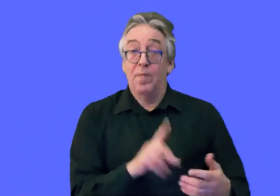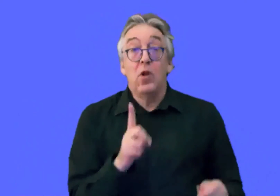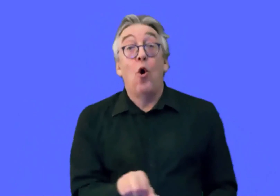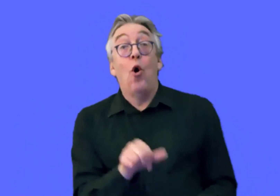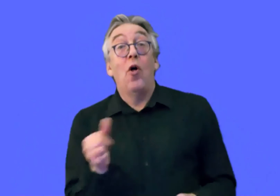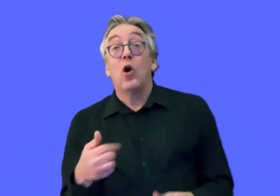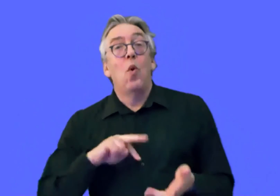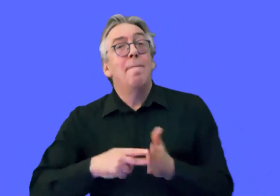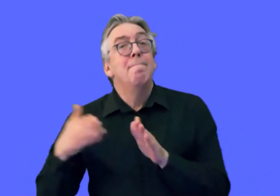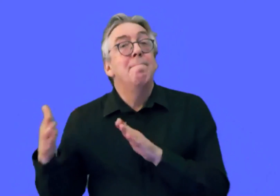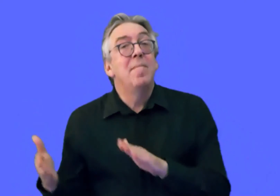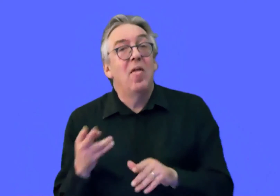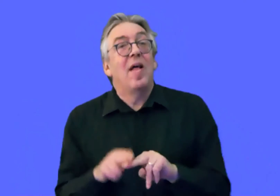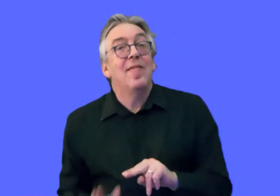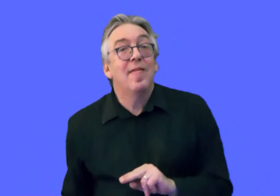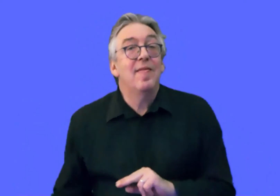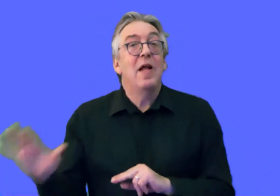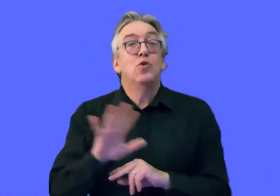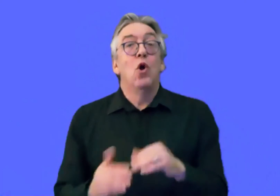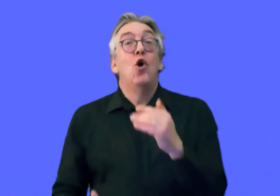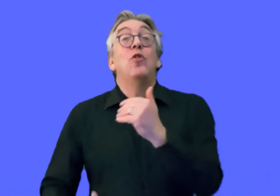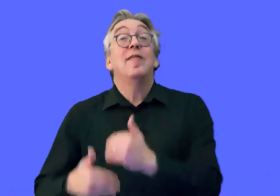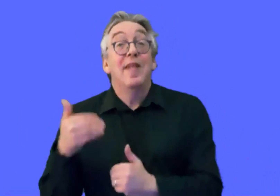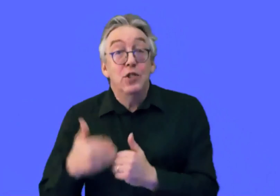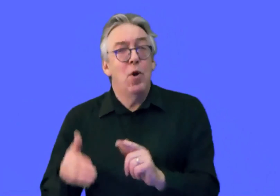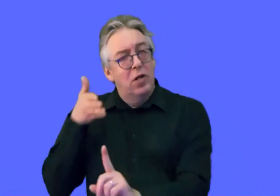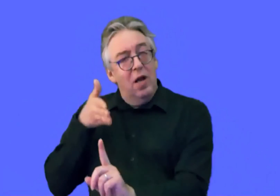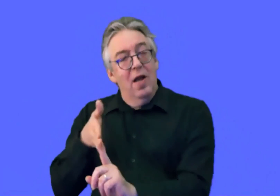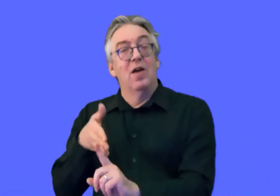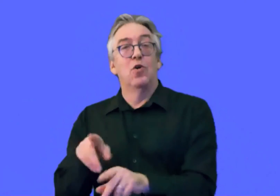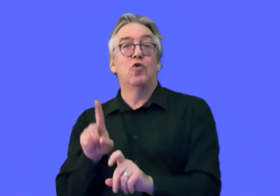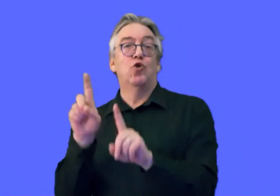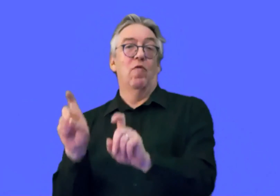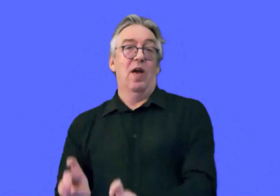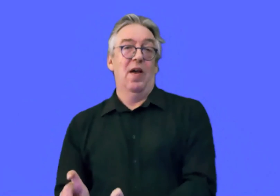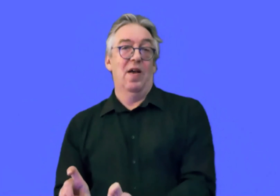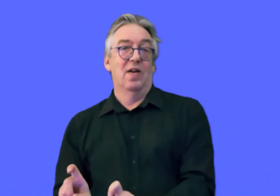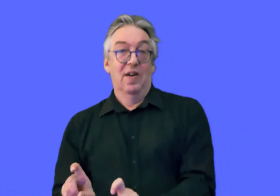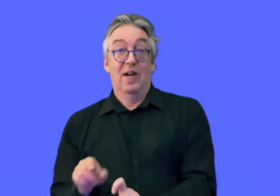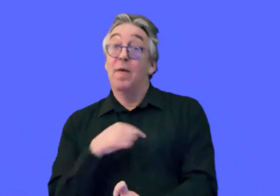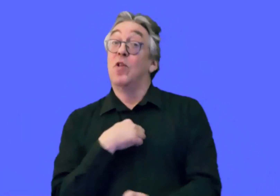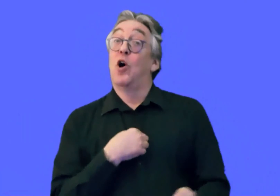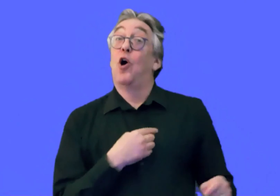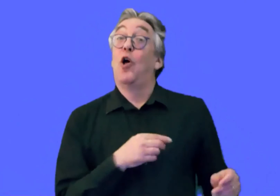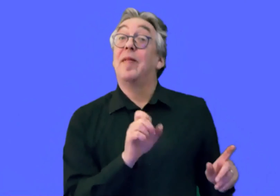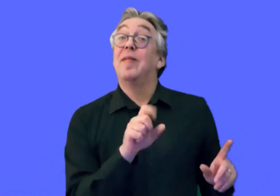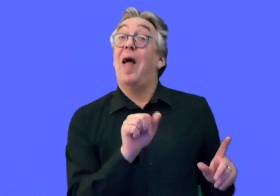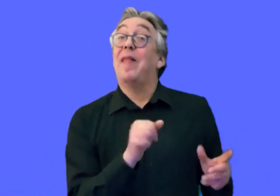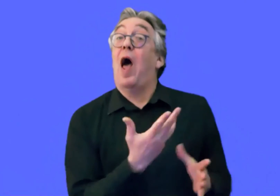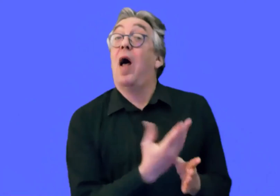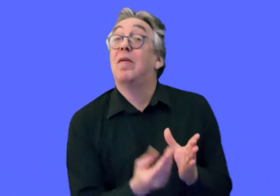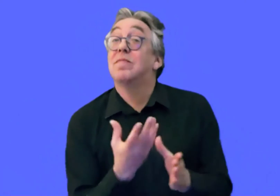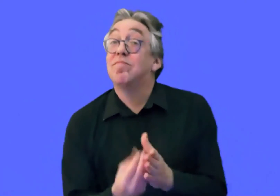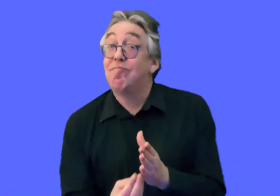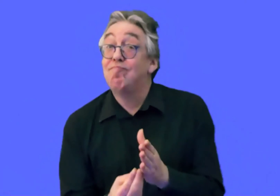to conduct a national disability survey to fill in the disability data gaps that exist at the moment. Remember, I mentioned